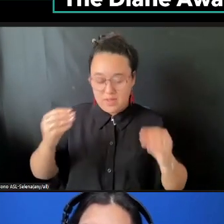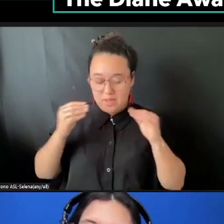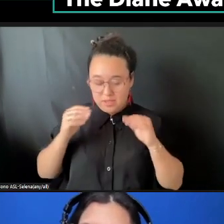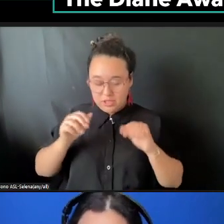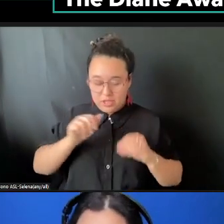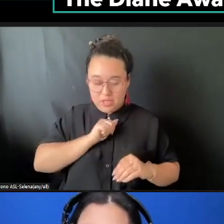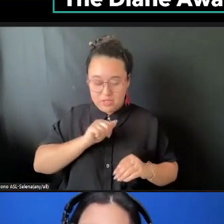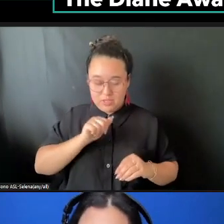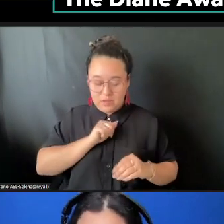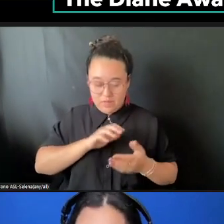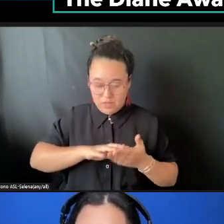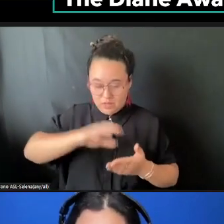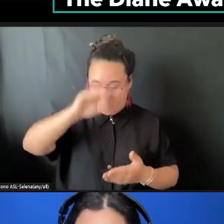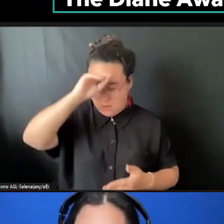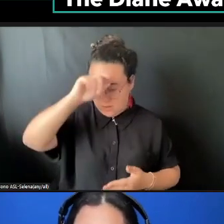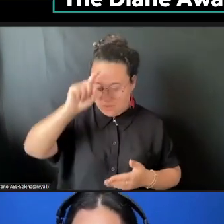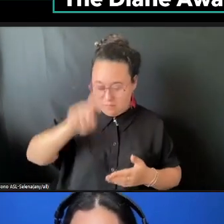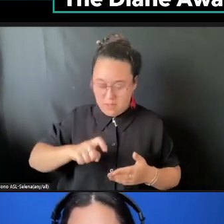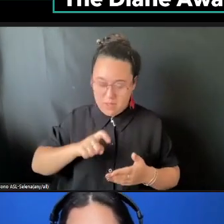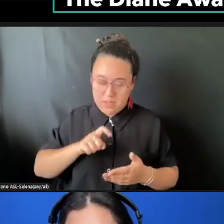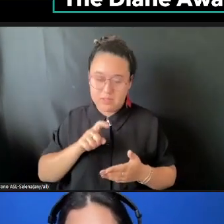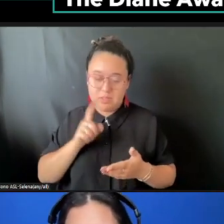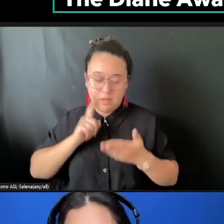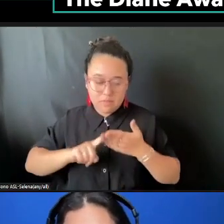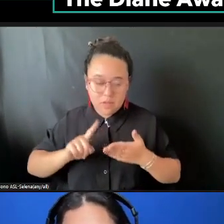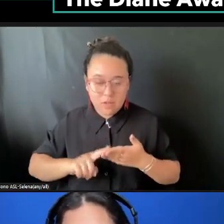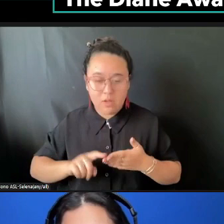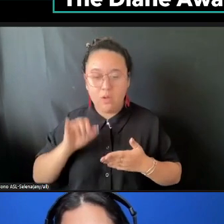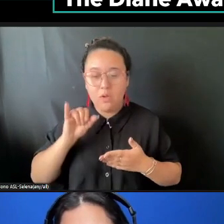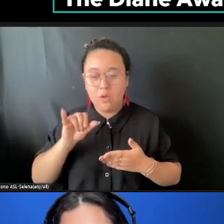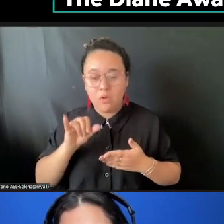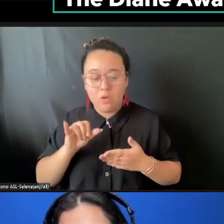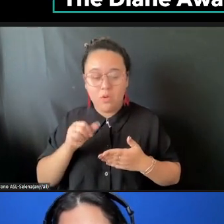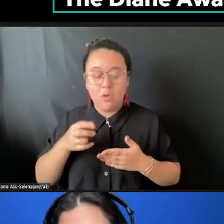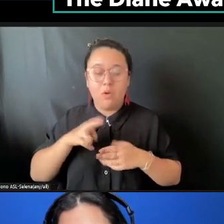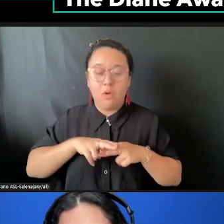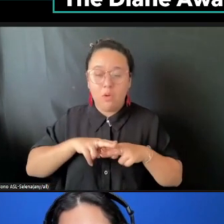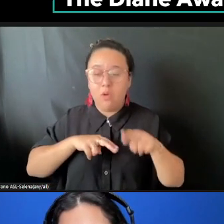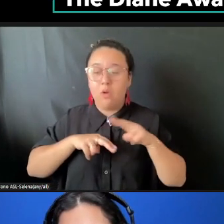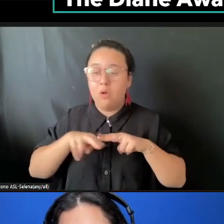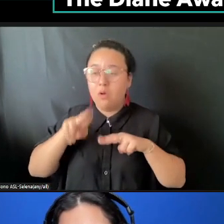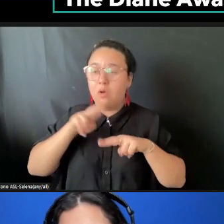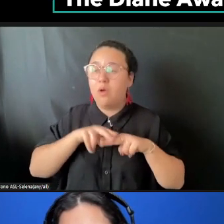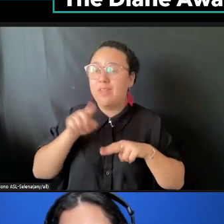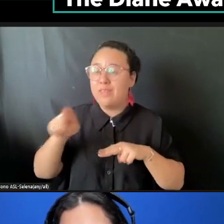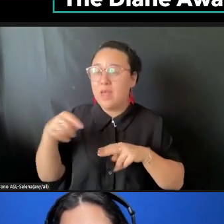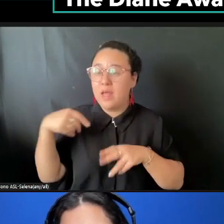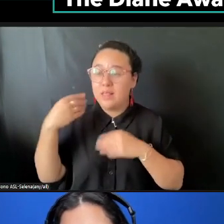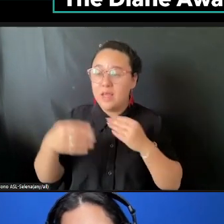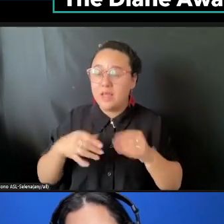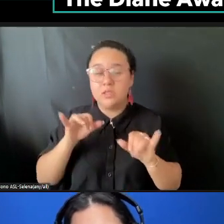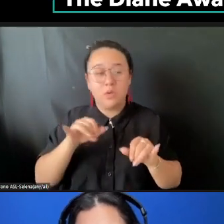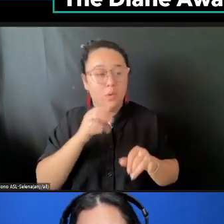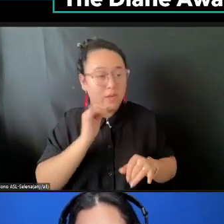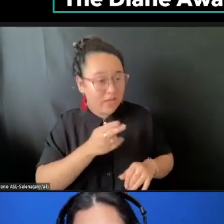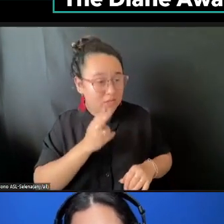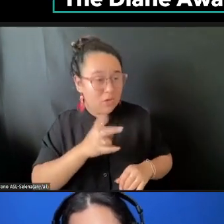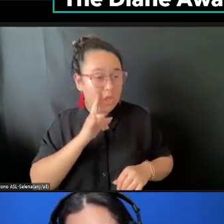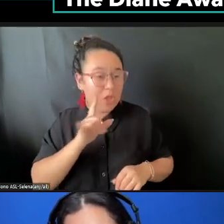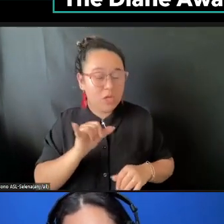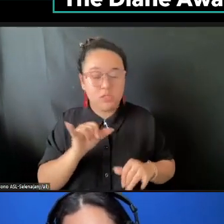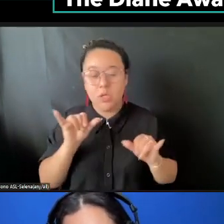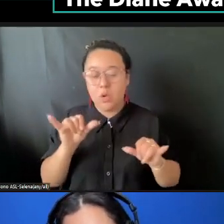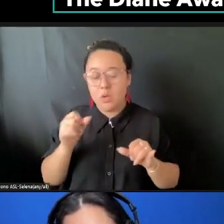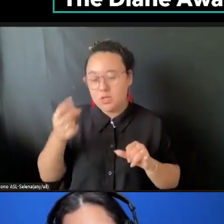learn, you have to, you know, dig in, and it's building off this history, okay, this legacy, and I see where